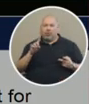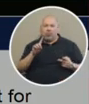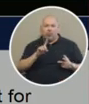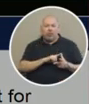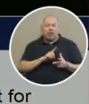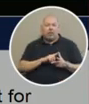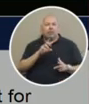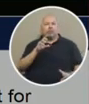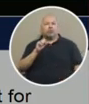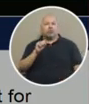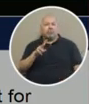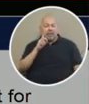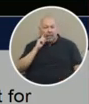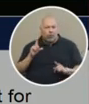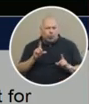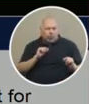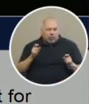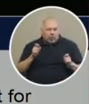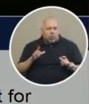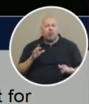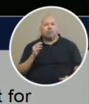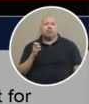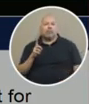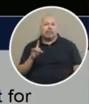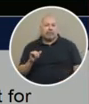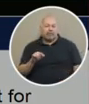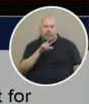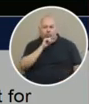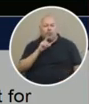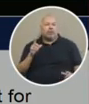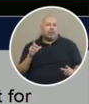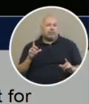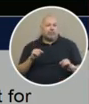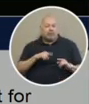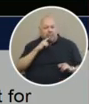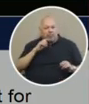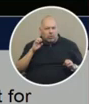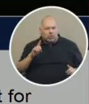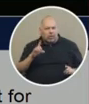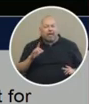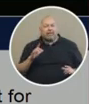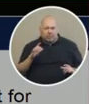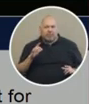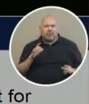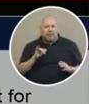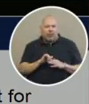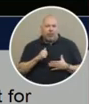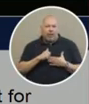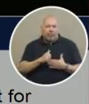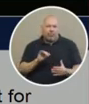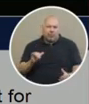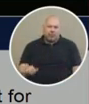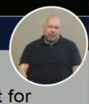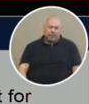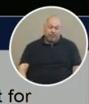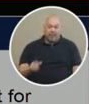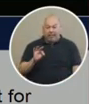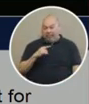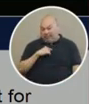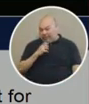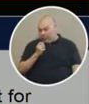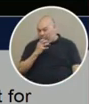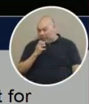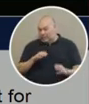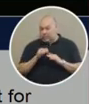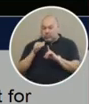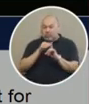the social media and rumor control, media requests, press conferences, public education, and infographics. If I could, I